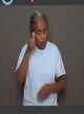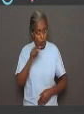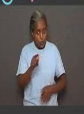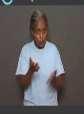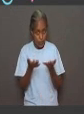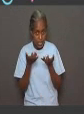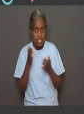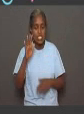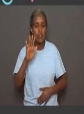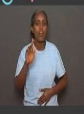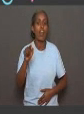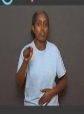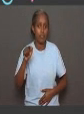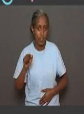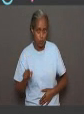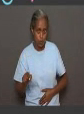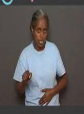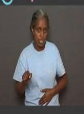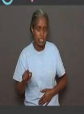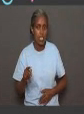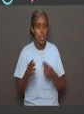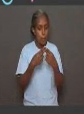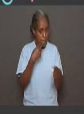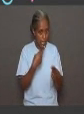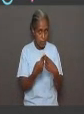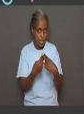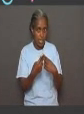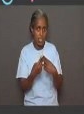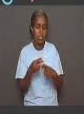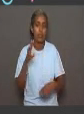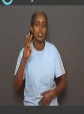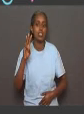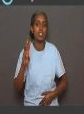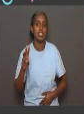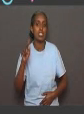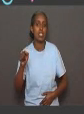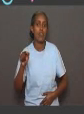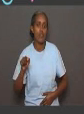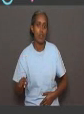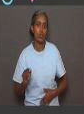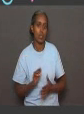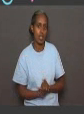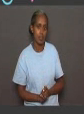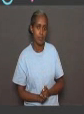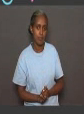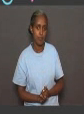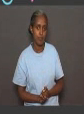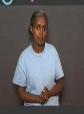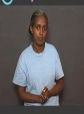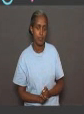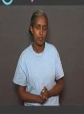So you need the 5 factorial multiplied by the 6